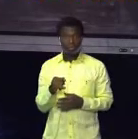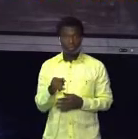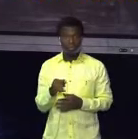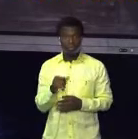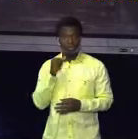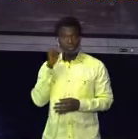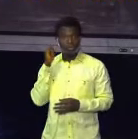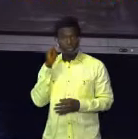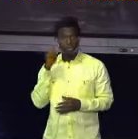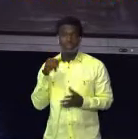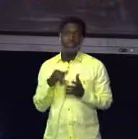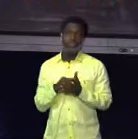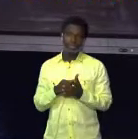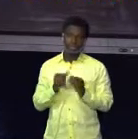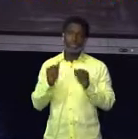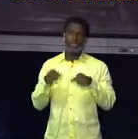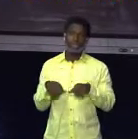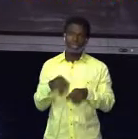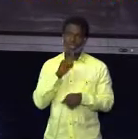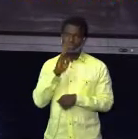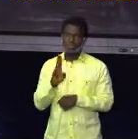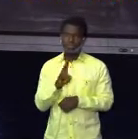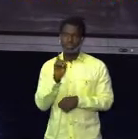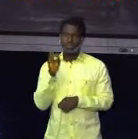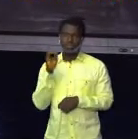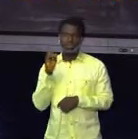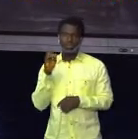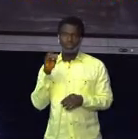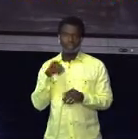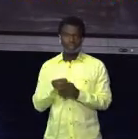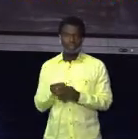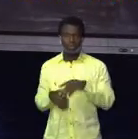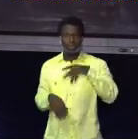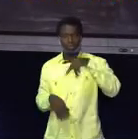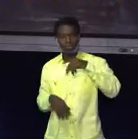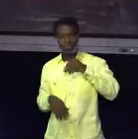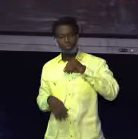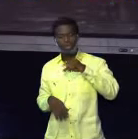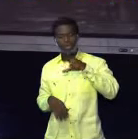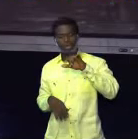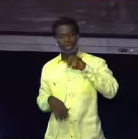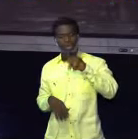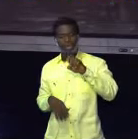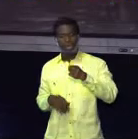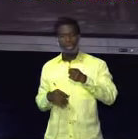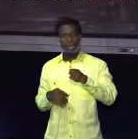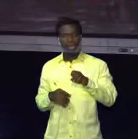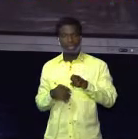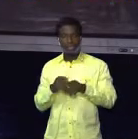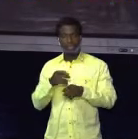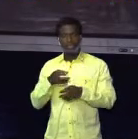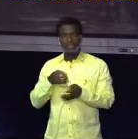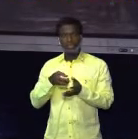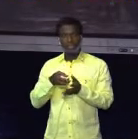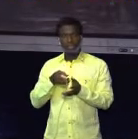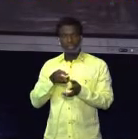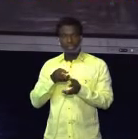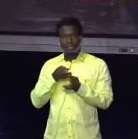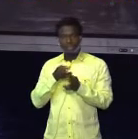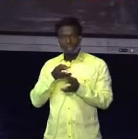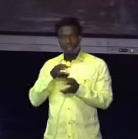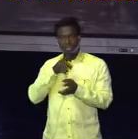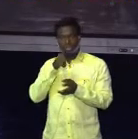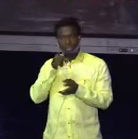is also used in polite requests and statements. We use would in